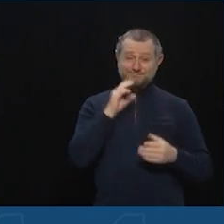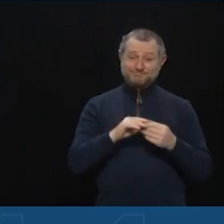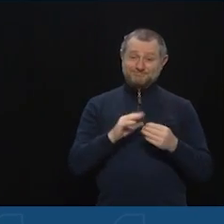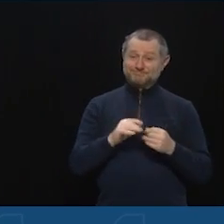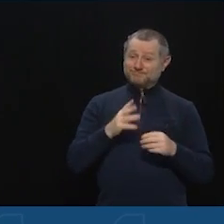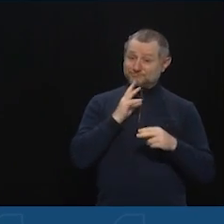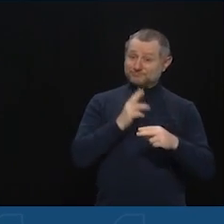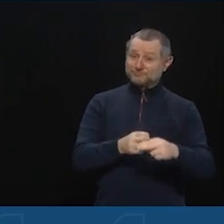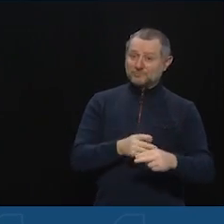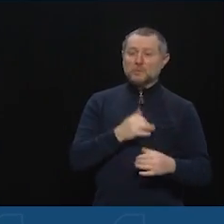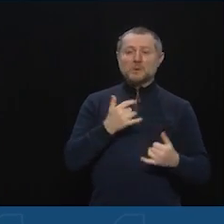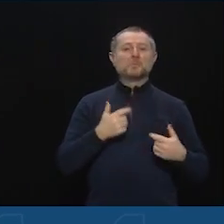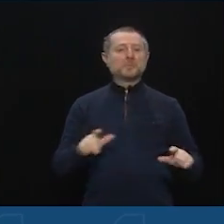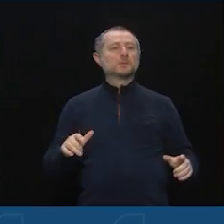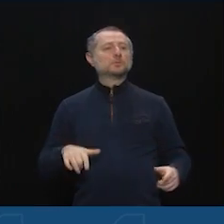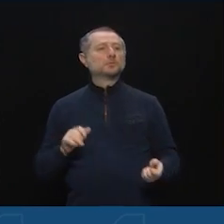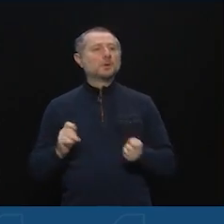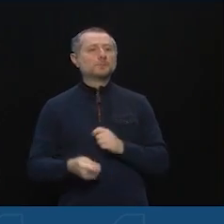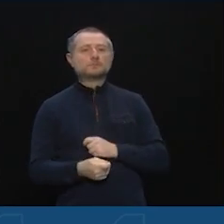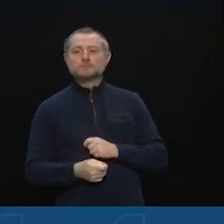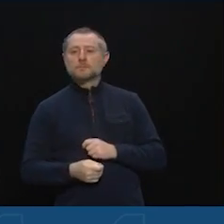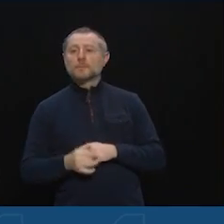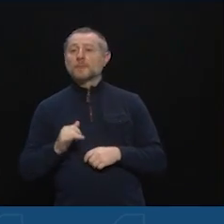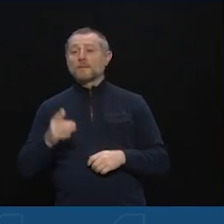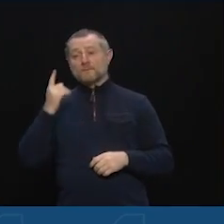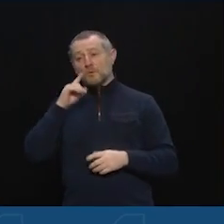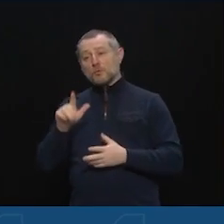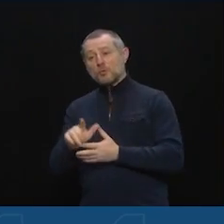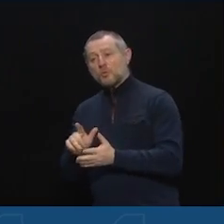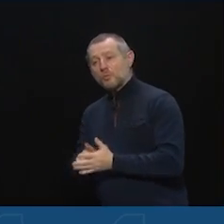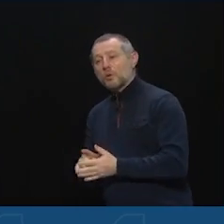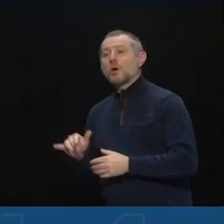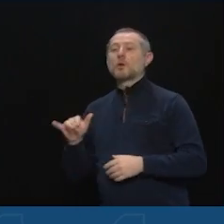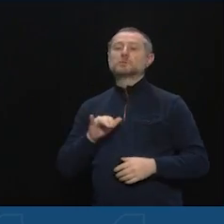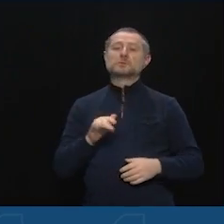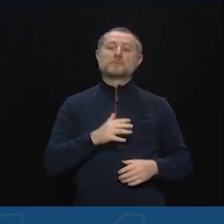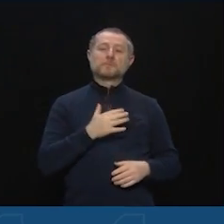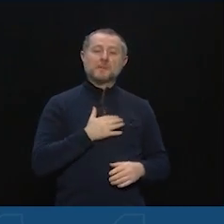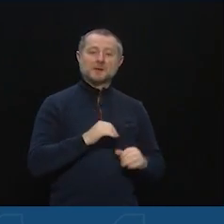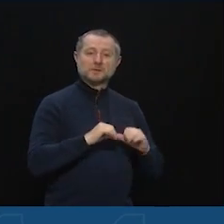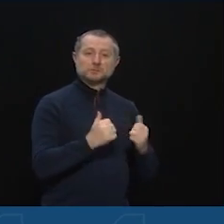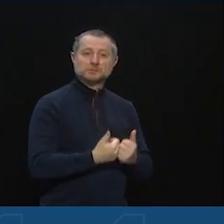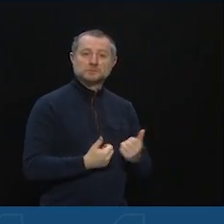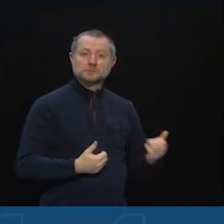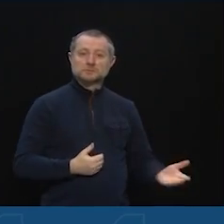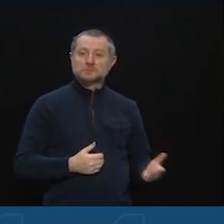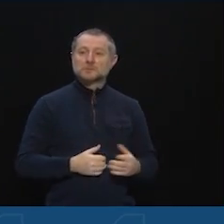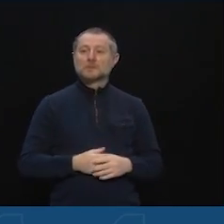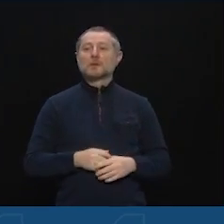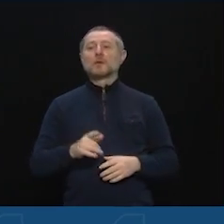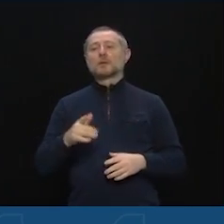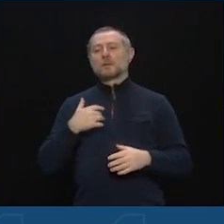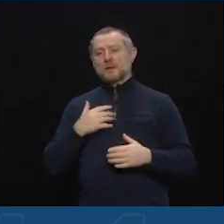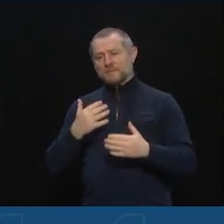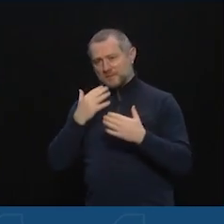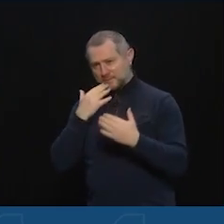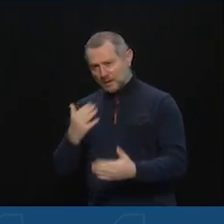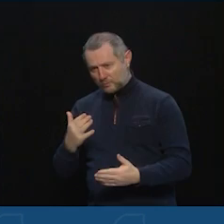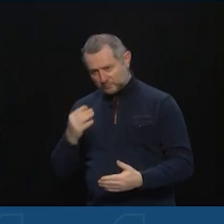significant changes to not only the law, but also to my agency. And I want to thank her personally for